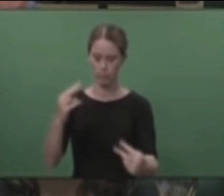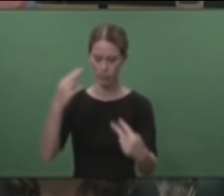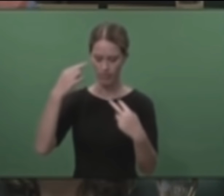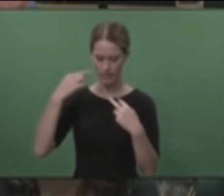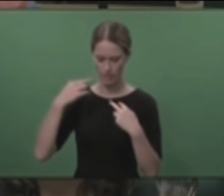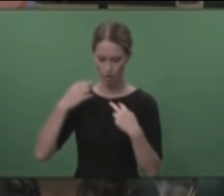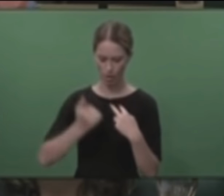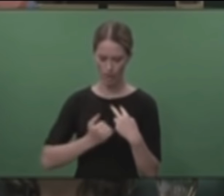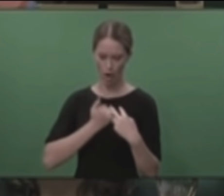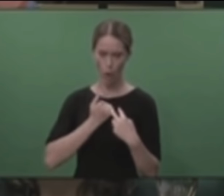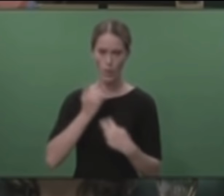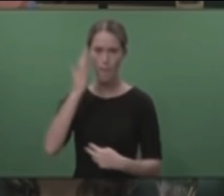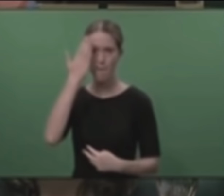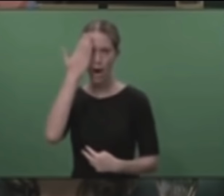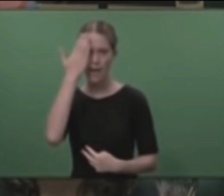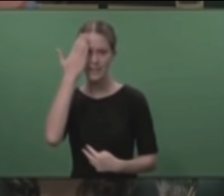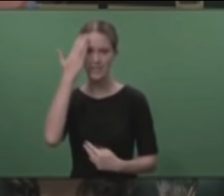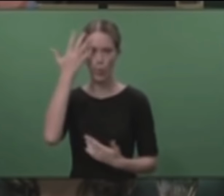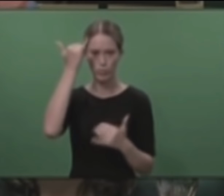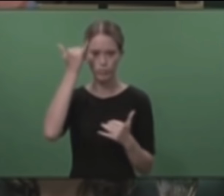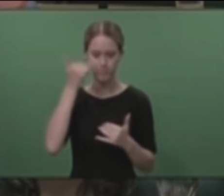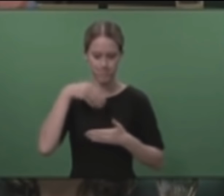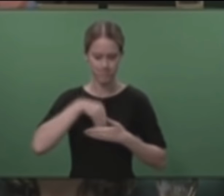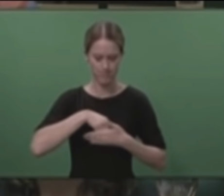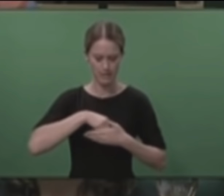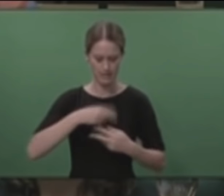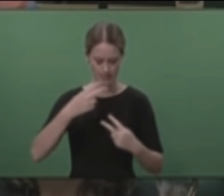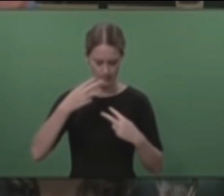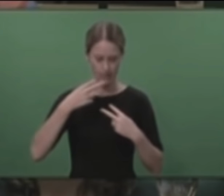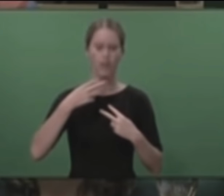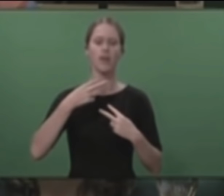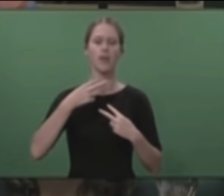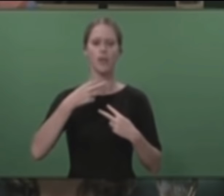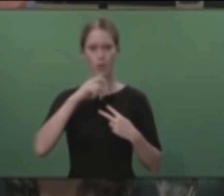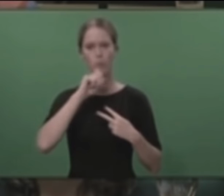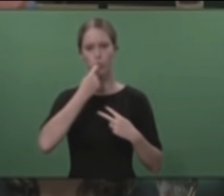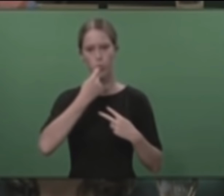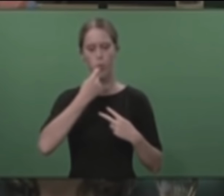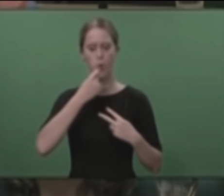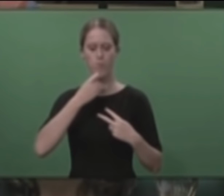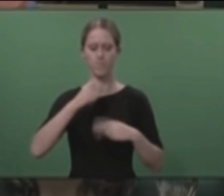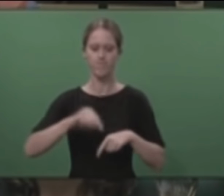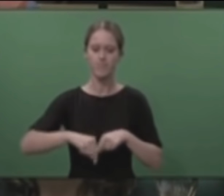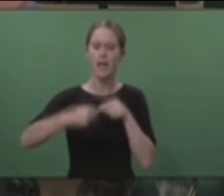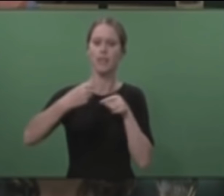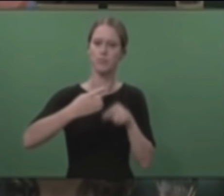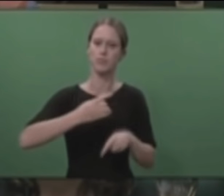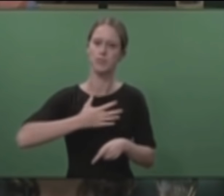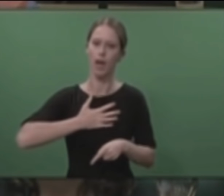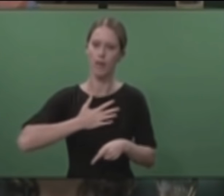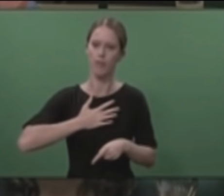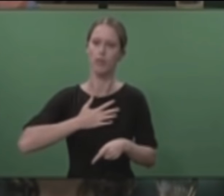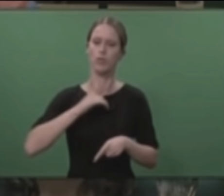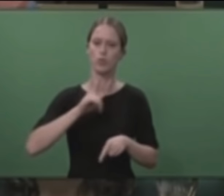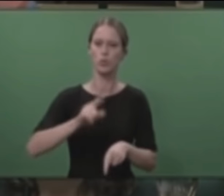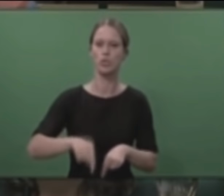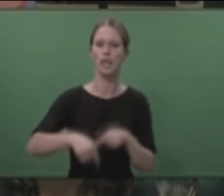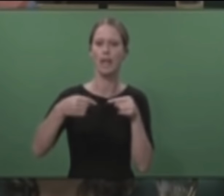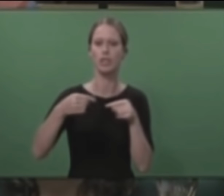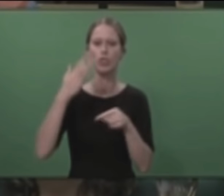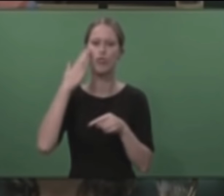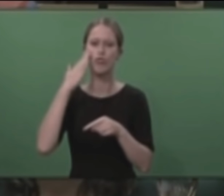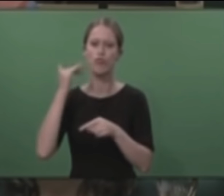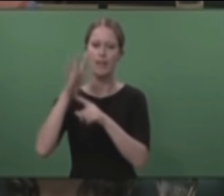their own bias and prejudice and committing to fighting racism with all their